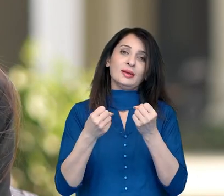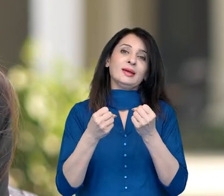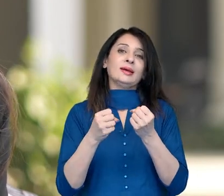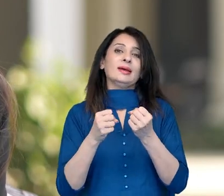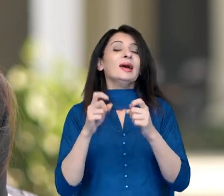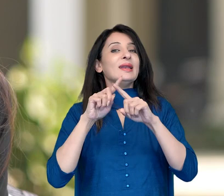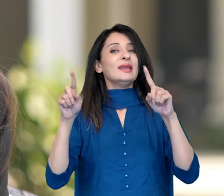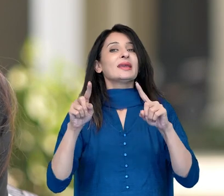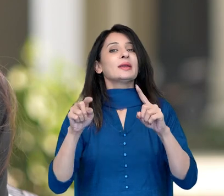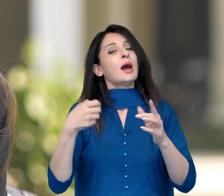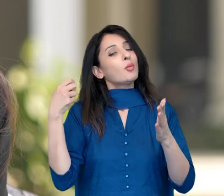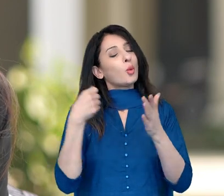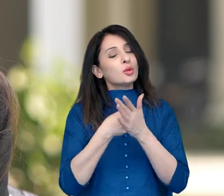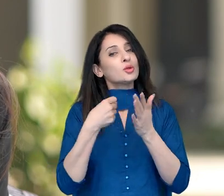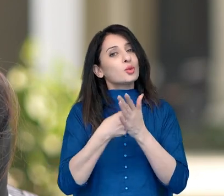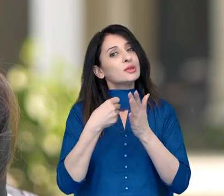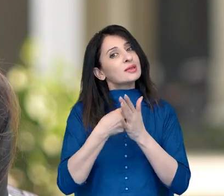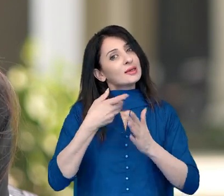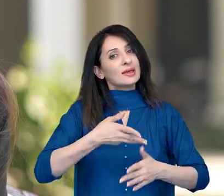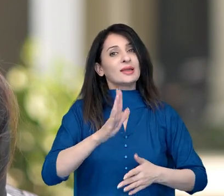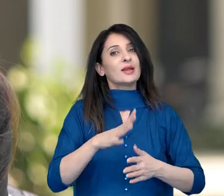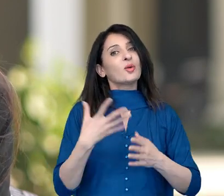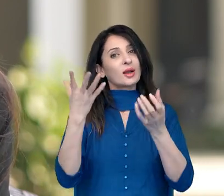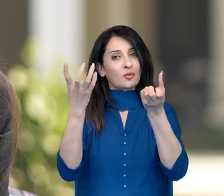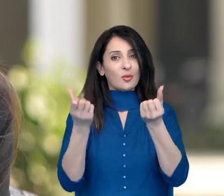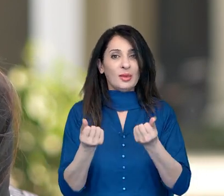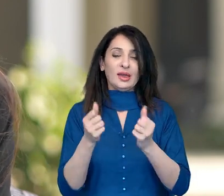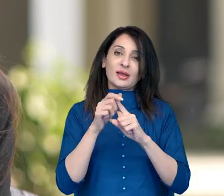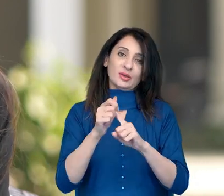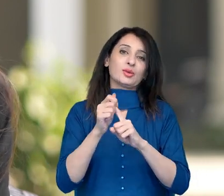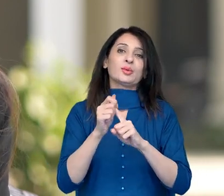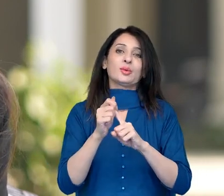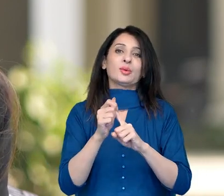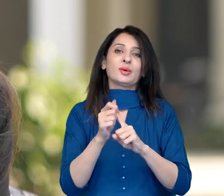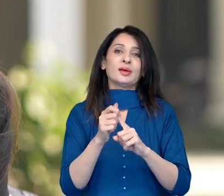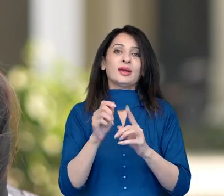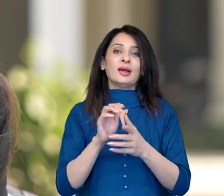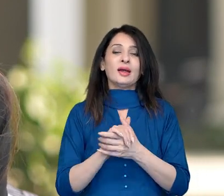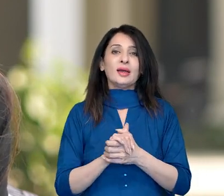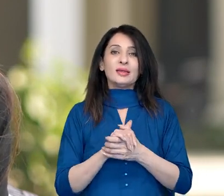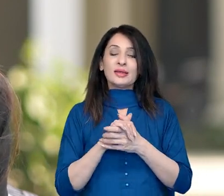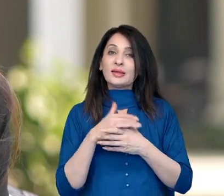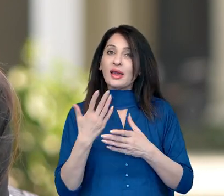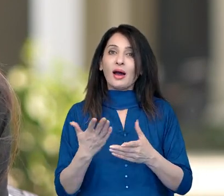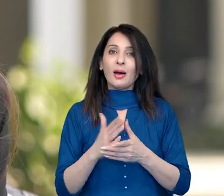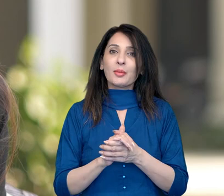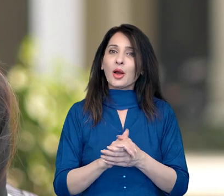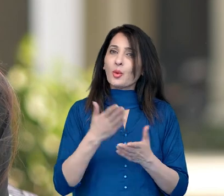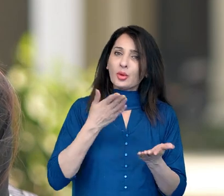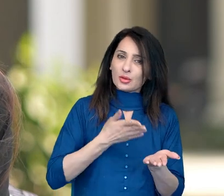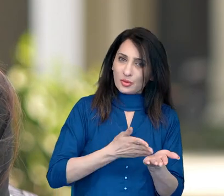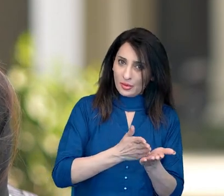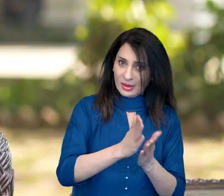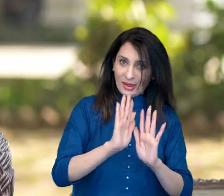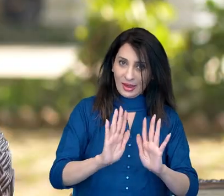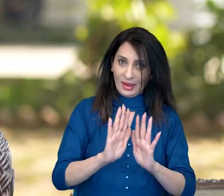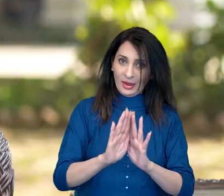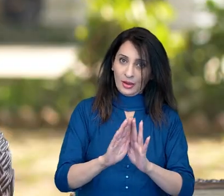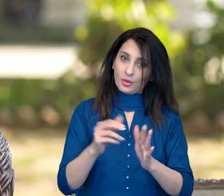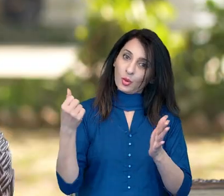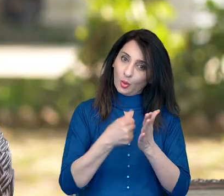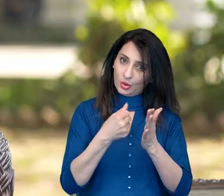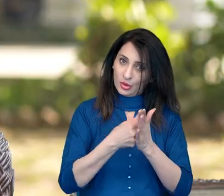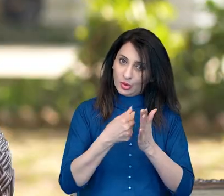tougher, but you will get there one day. And when you do, it's going to be worth it because it will be your journey. Just